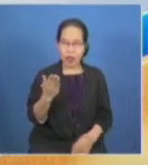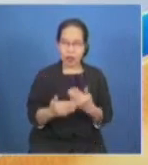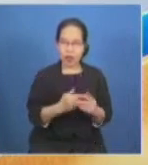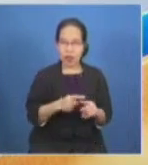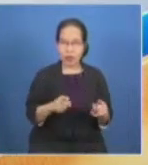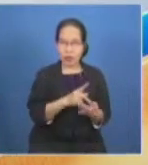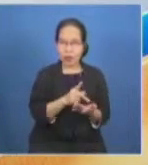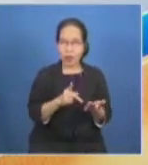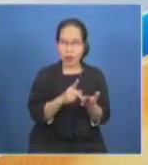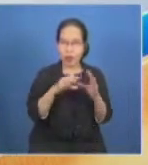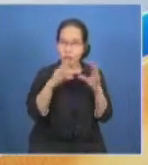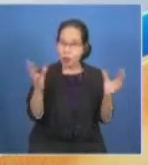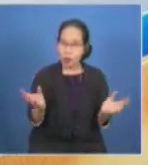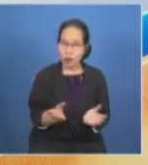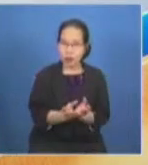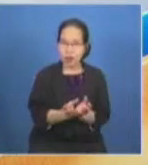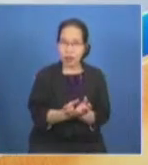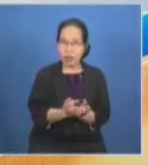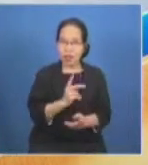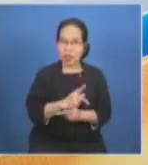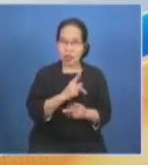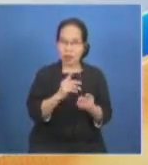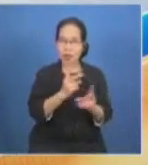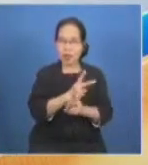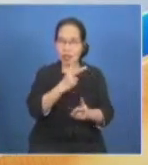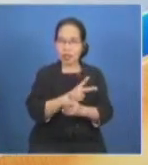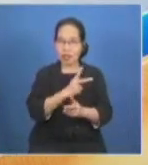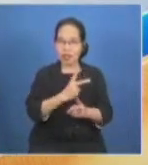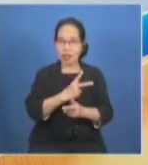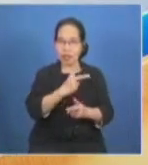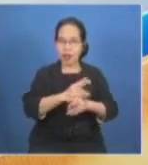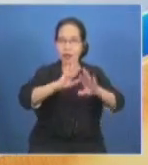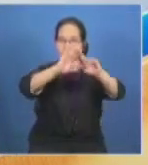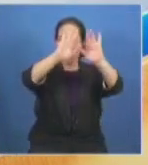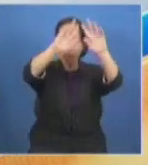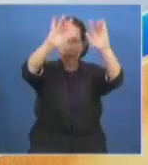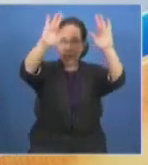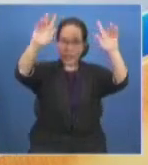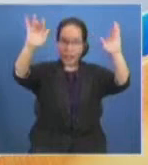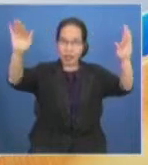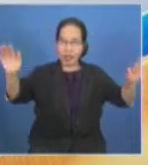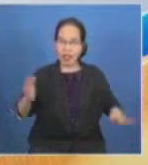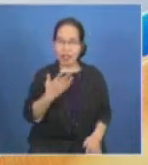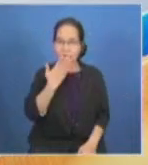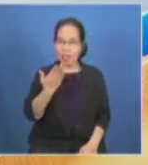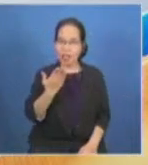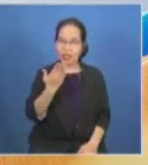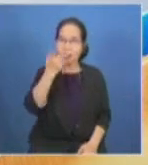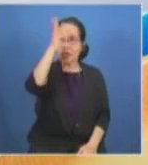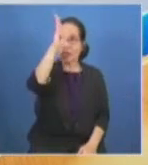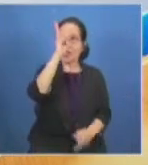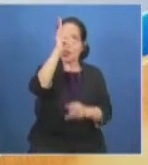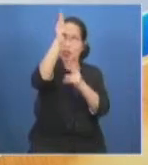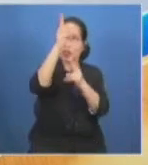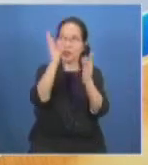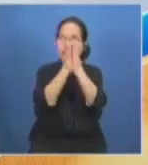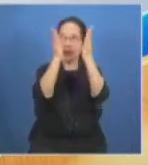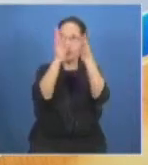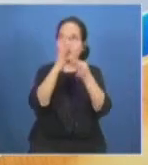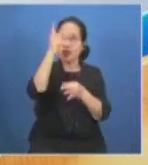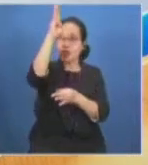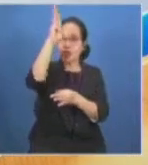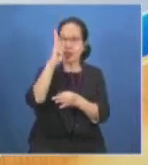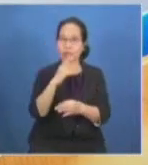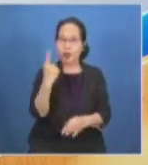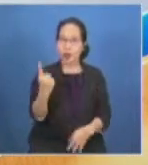you all, including those in the other parts of the world. Keep on caring, keep on shining. Thank you so much.